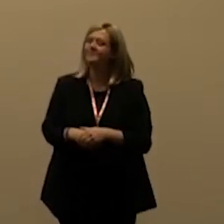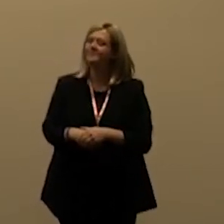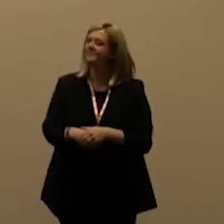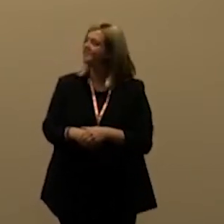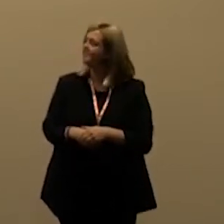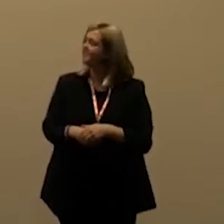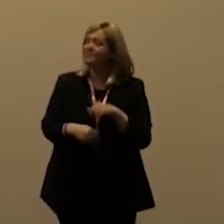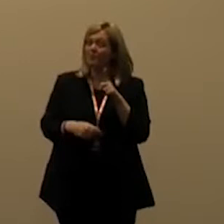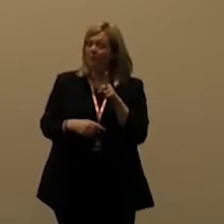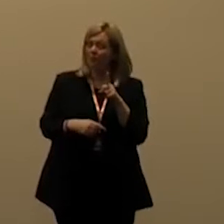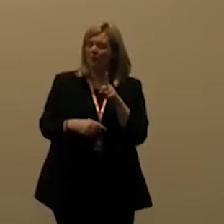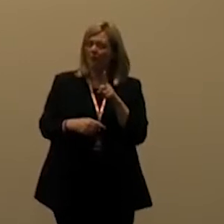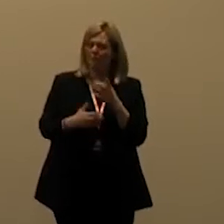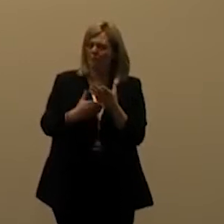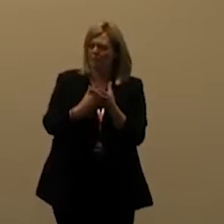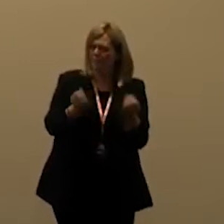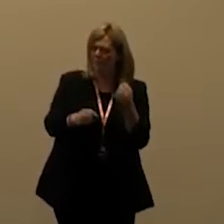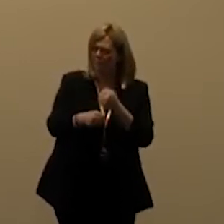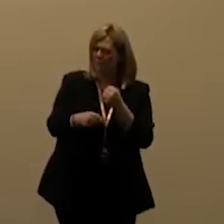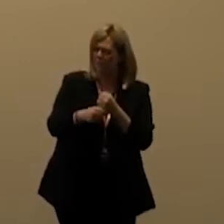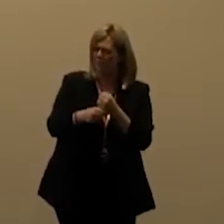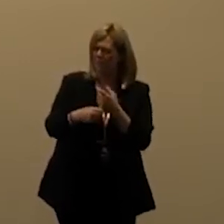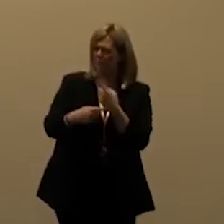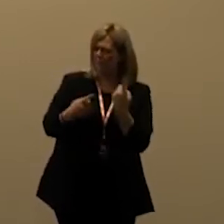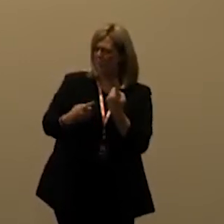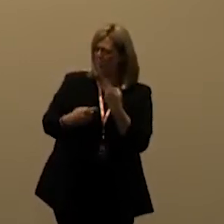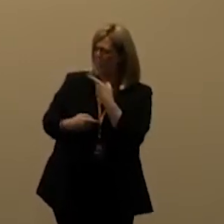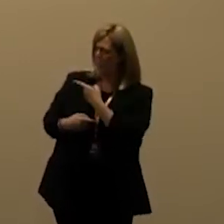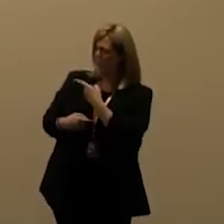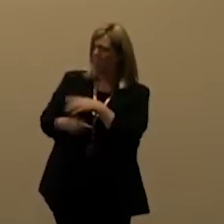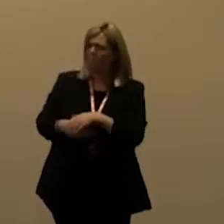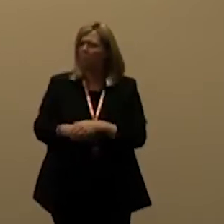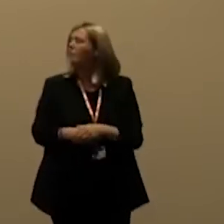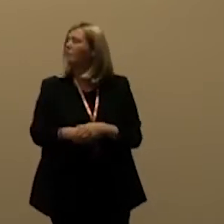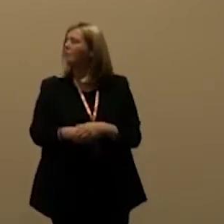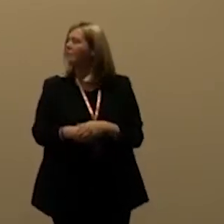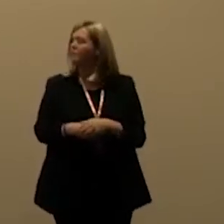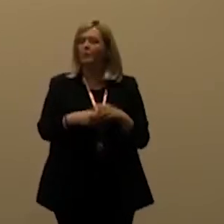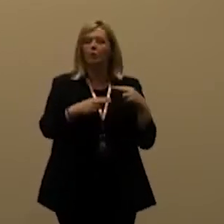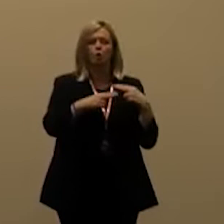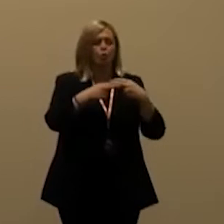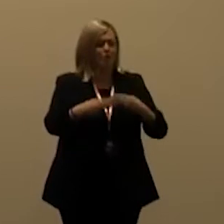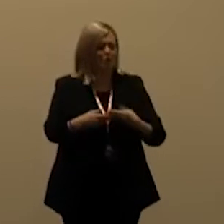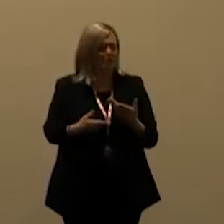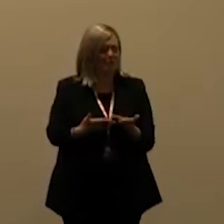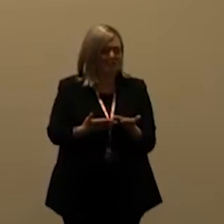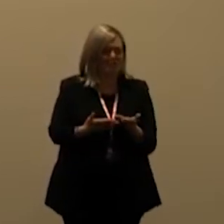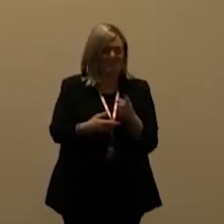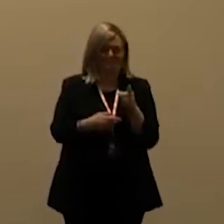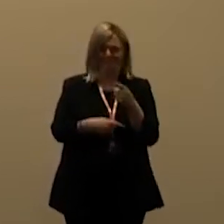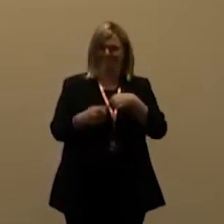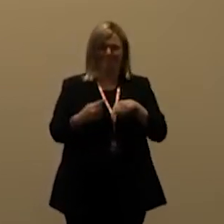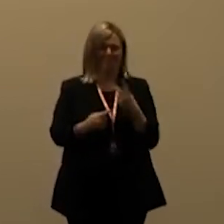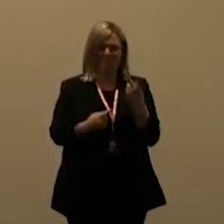not on the screen who I think Helena would appreciate if we gave a little nod to today. Yes, the traditionalists. For those, apparently there's